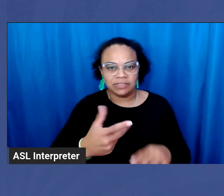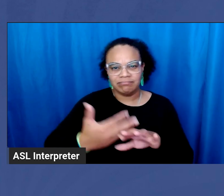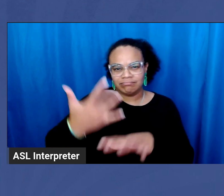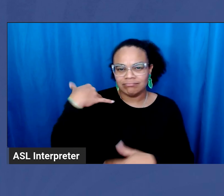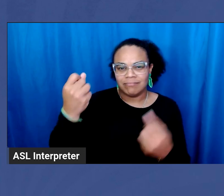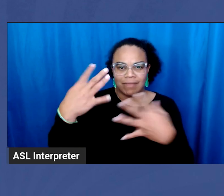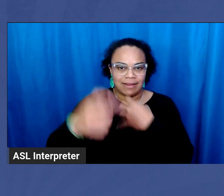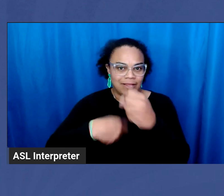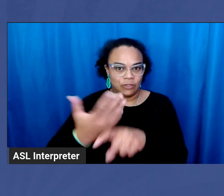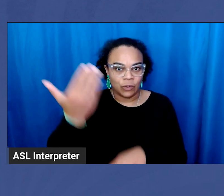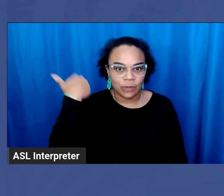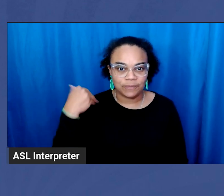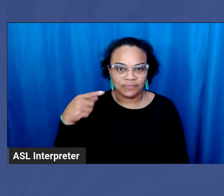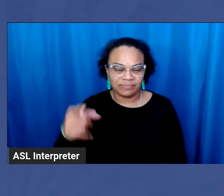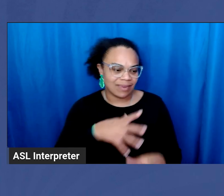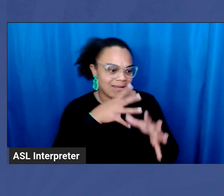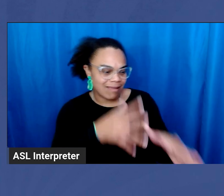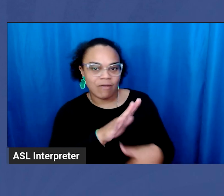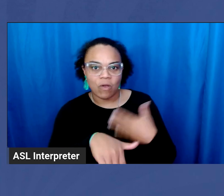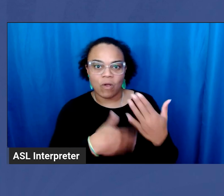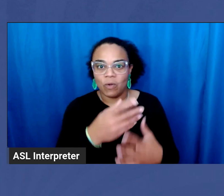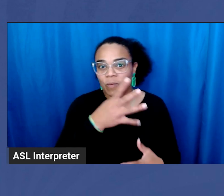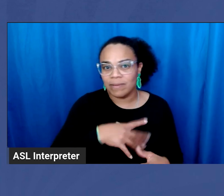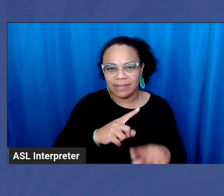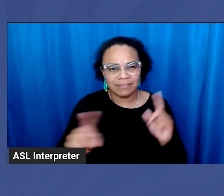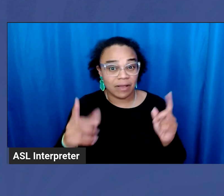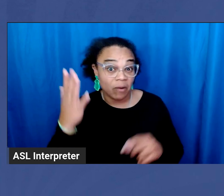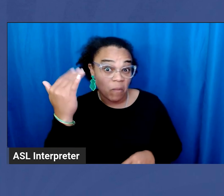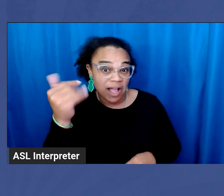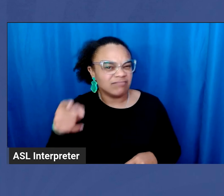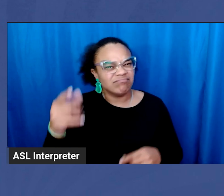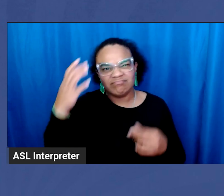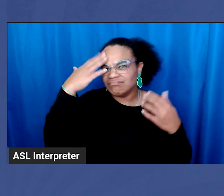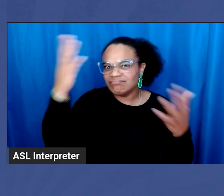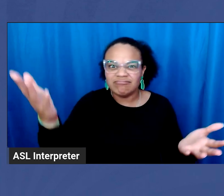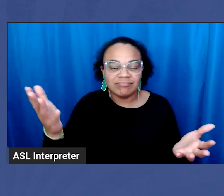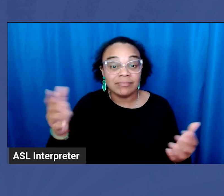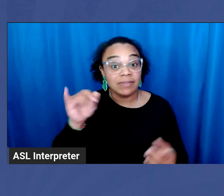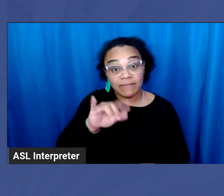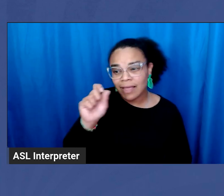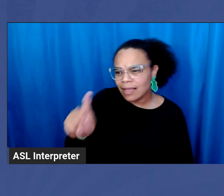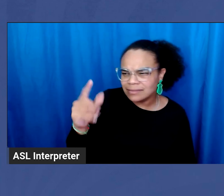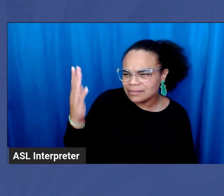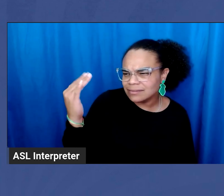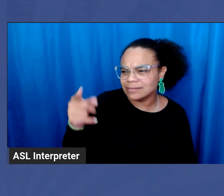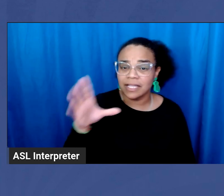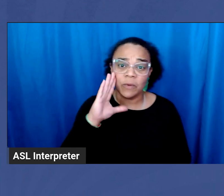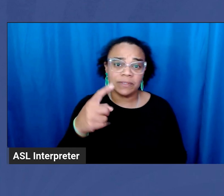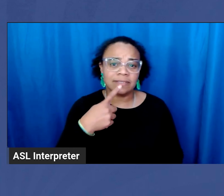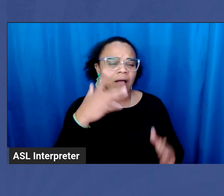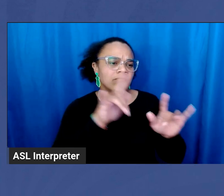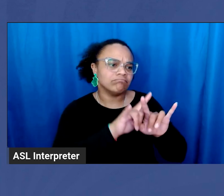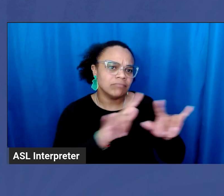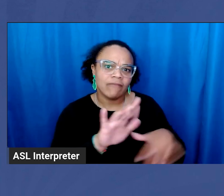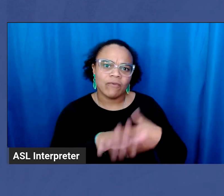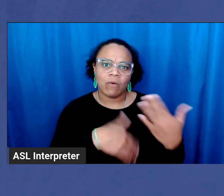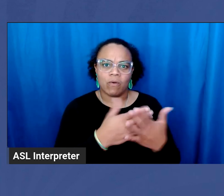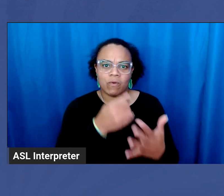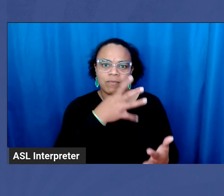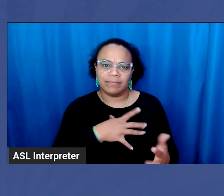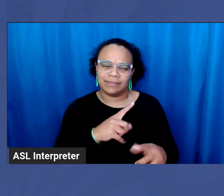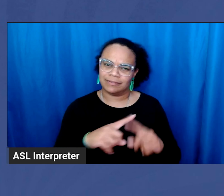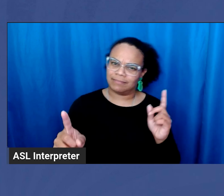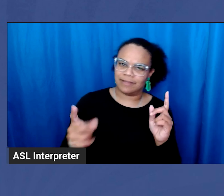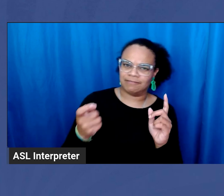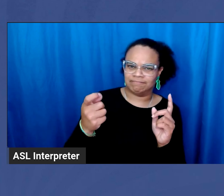ago. He hated all women, though he did not know why. And if you asked him, he would say he loved them all, though a